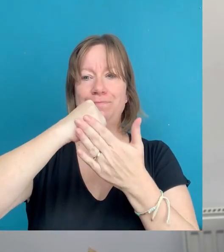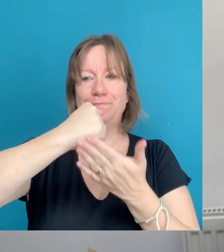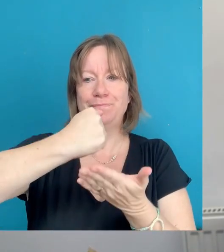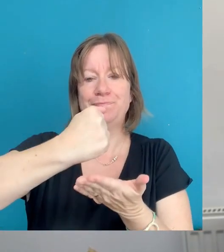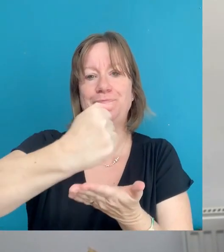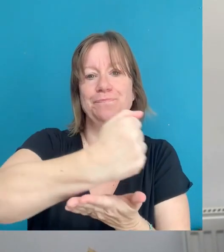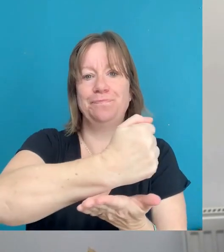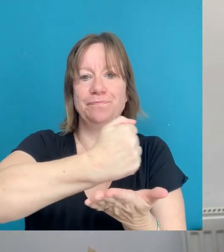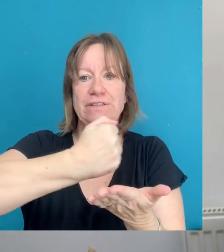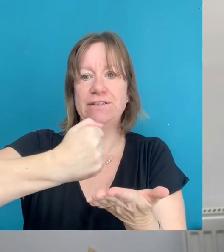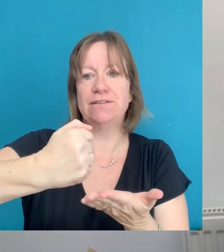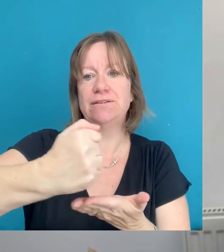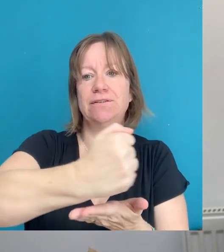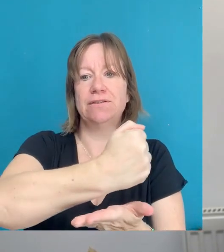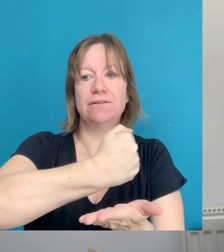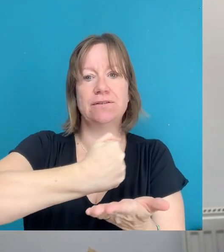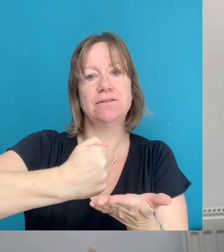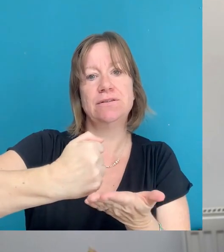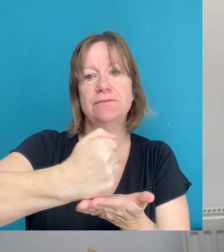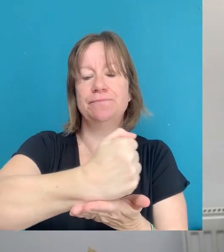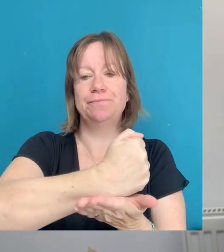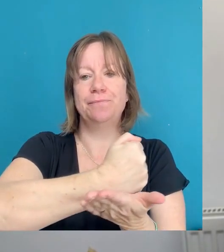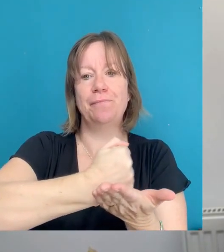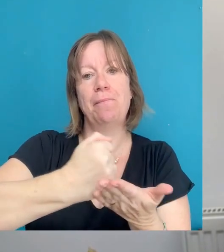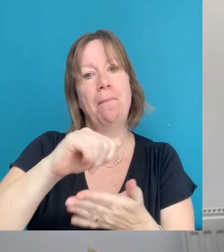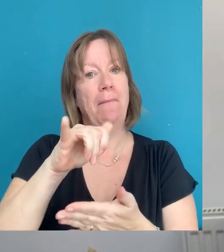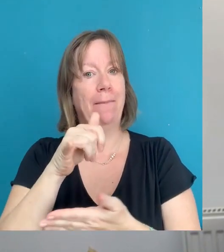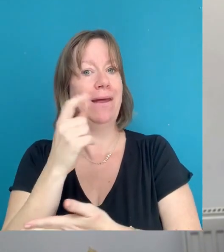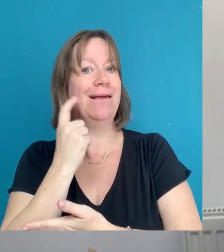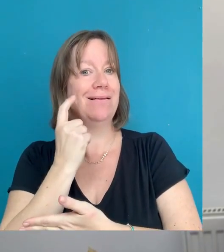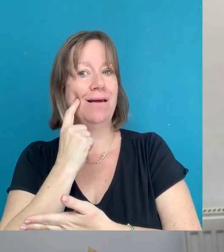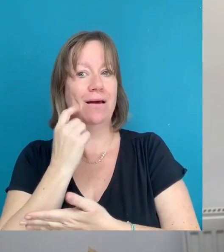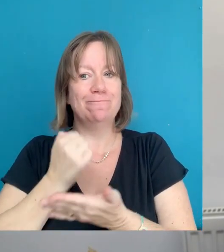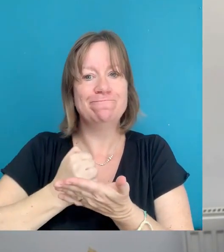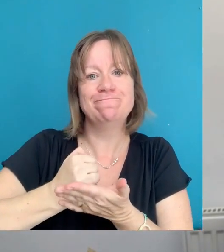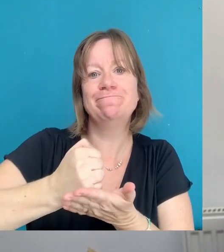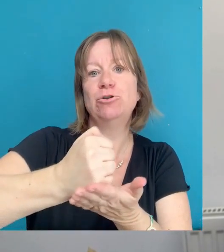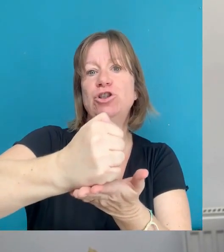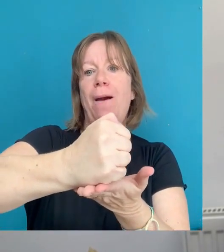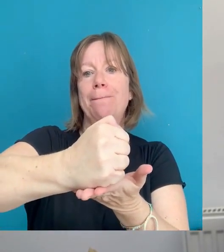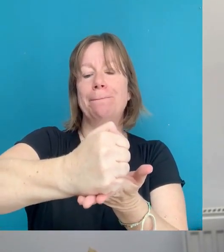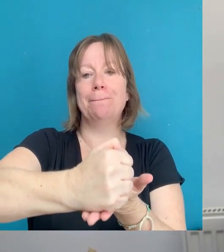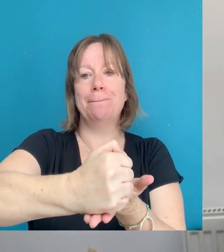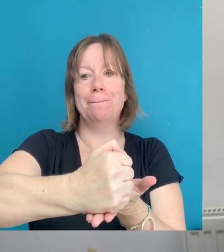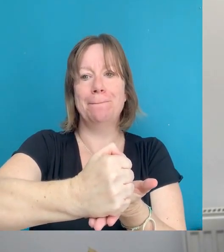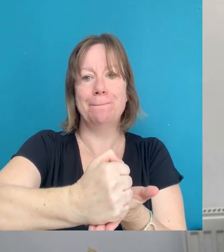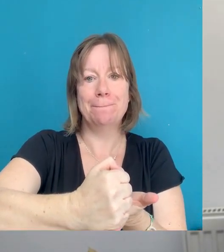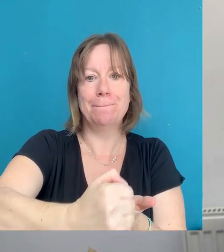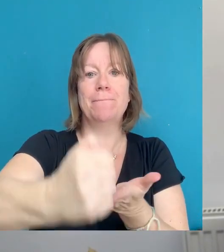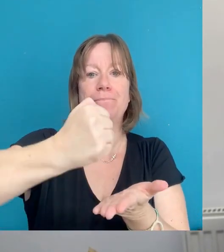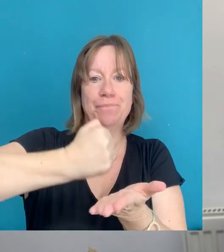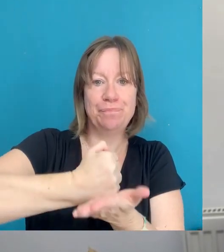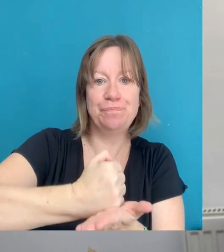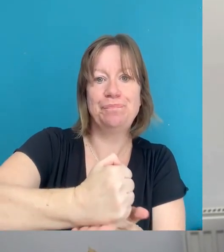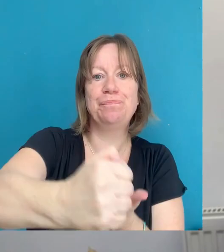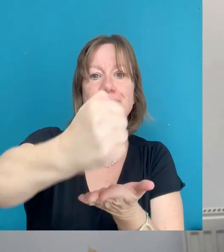some people, it's more comfortable to make a fist, and you just use the base of that fist, and you can push